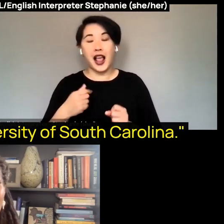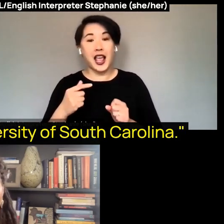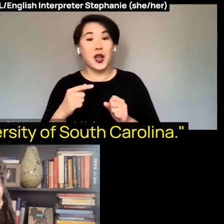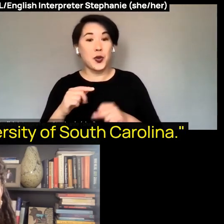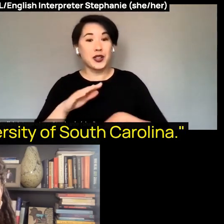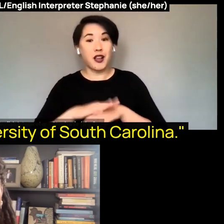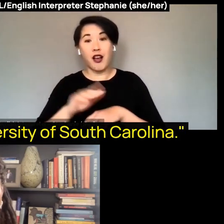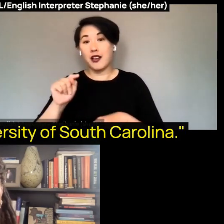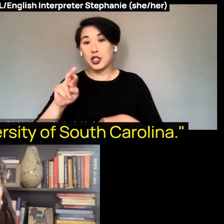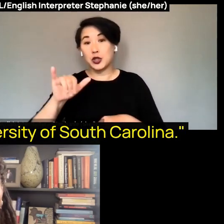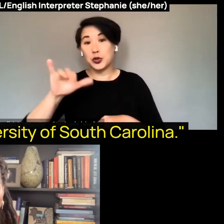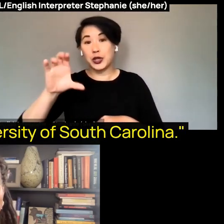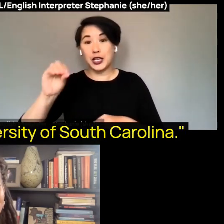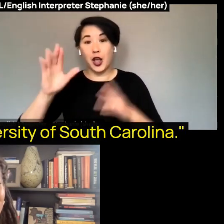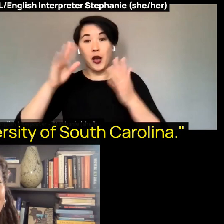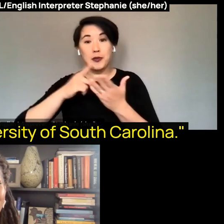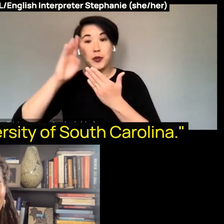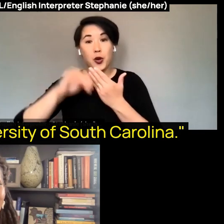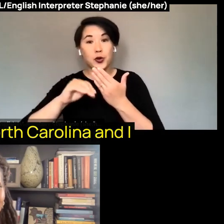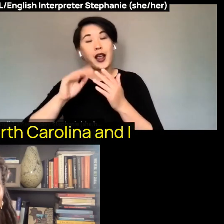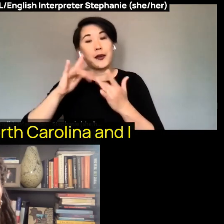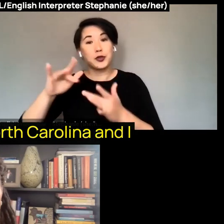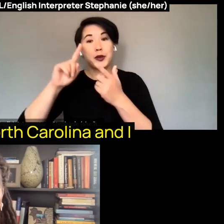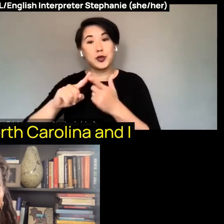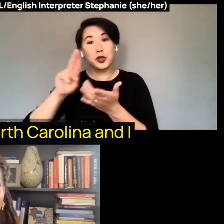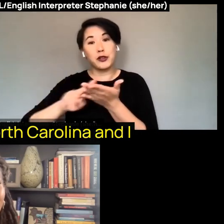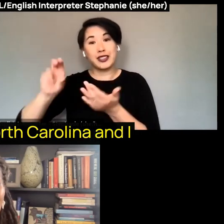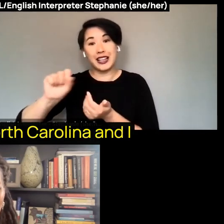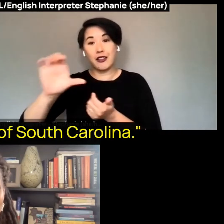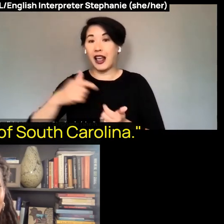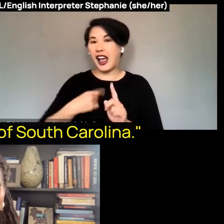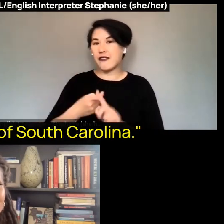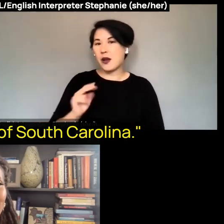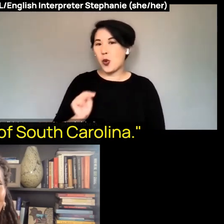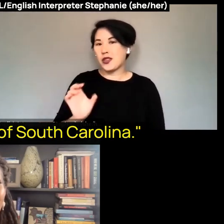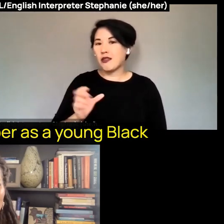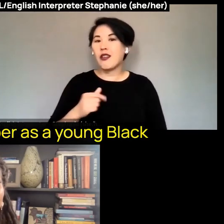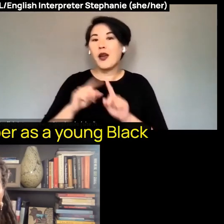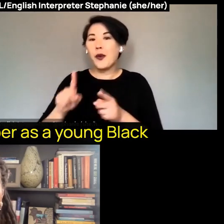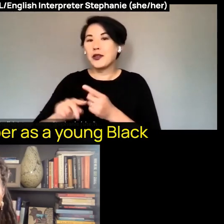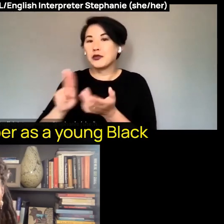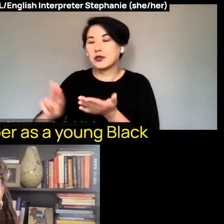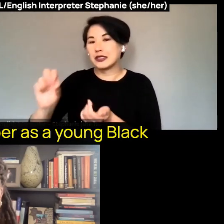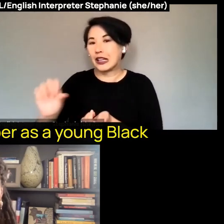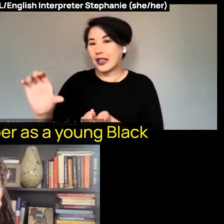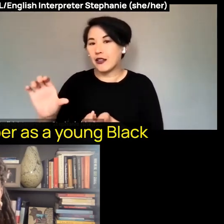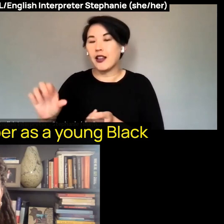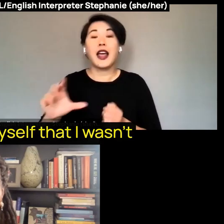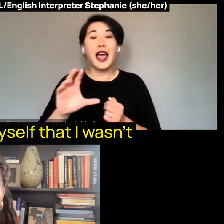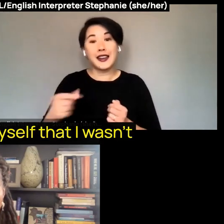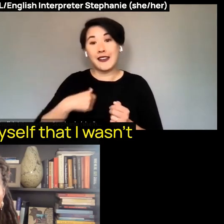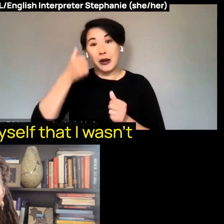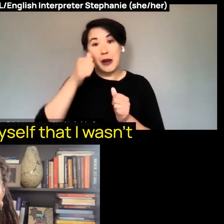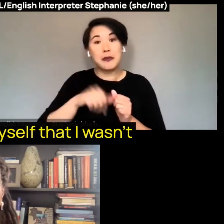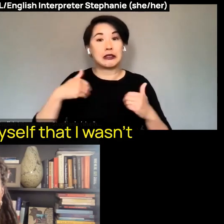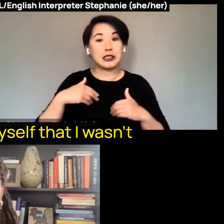trio program trip to the University of South Carolina." She said, "I'm from North Carolina. I went to the University of South Carolina." She said, "I remember as a young Black